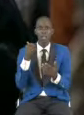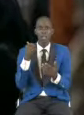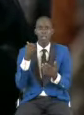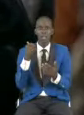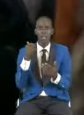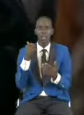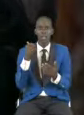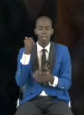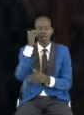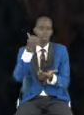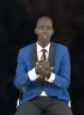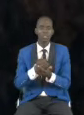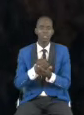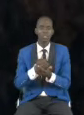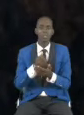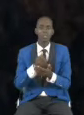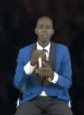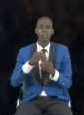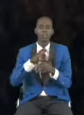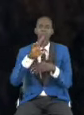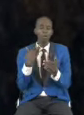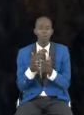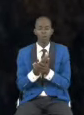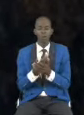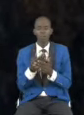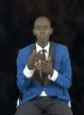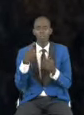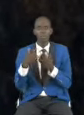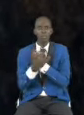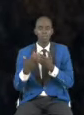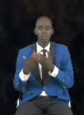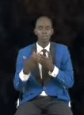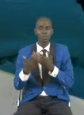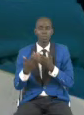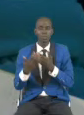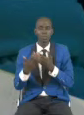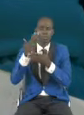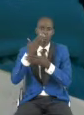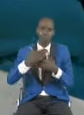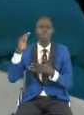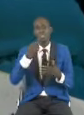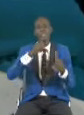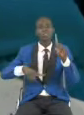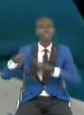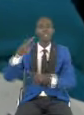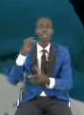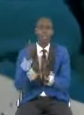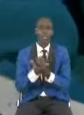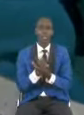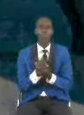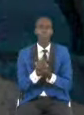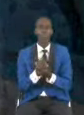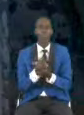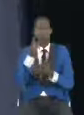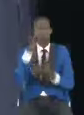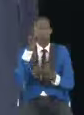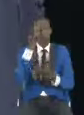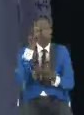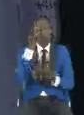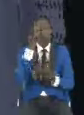In all the countries beyond Africa, say amen. You know, we had